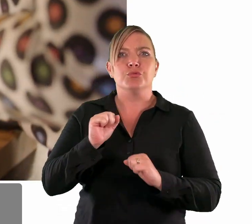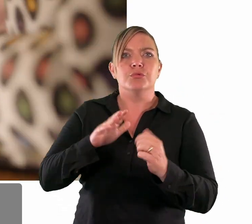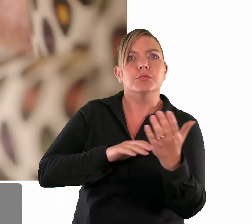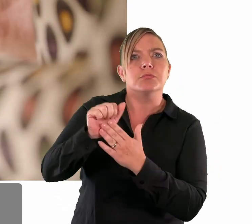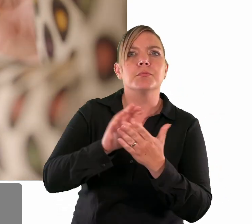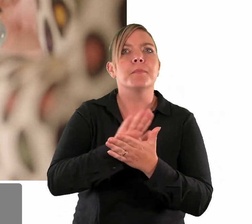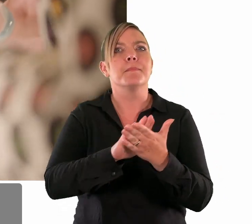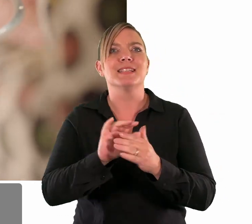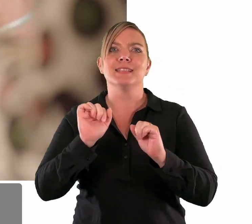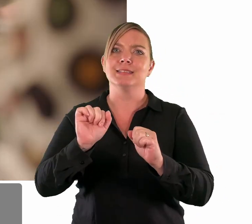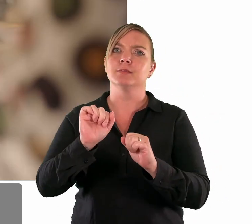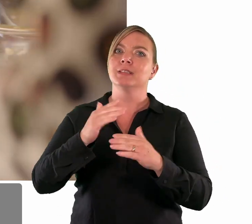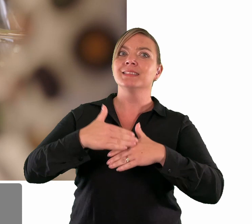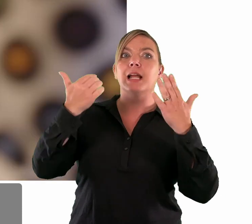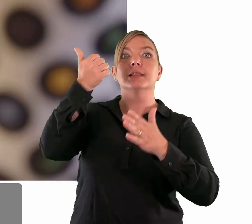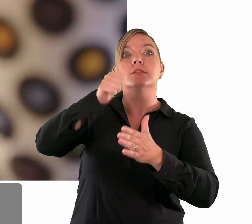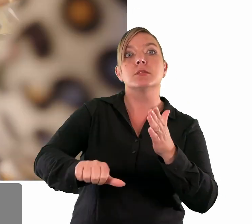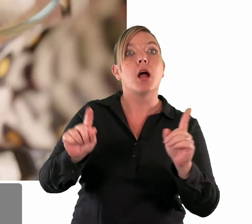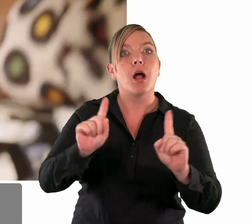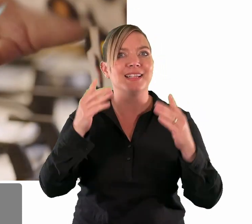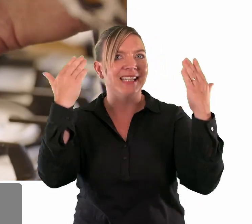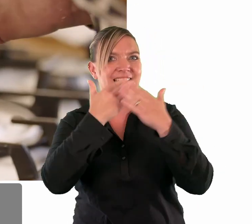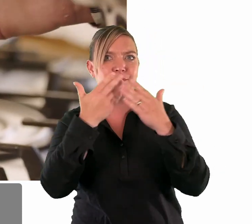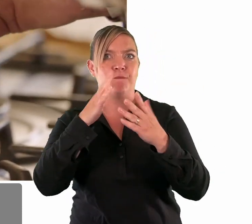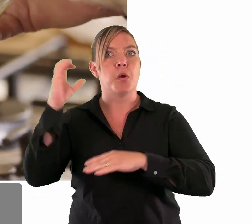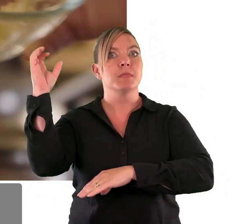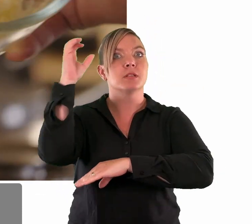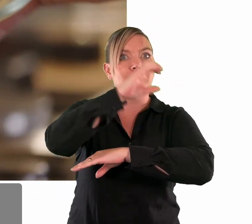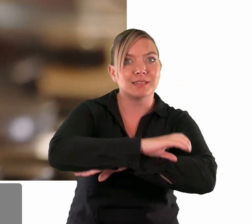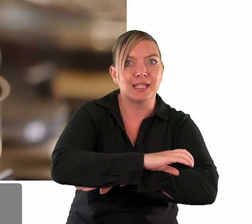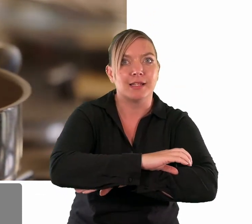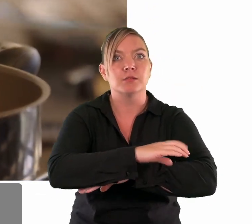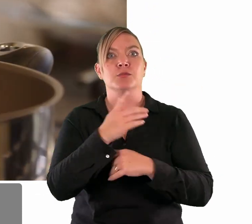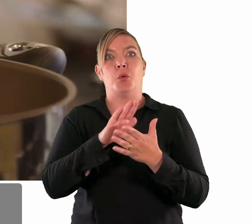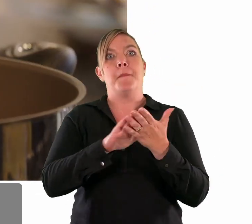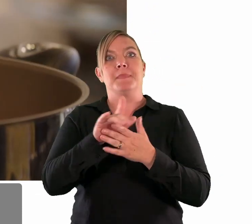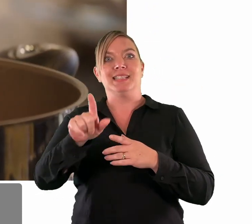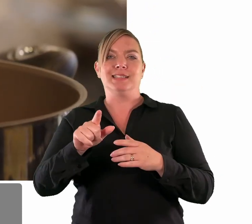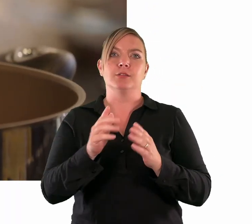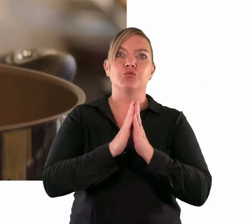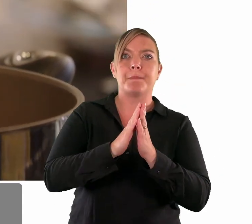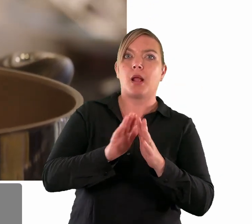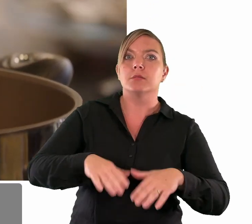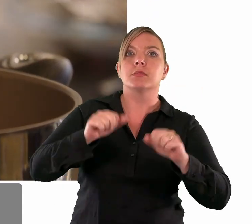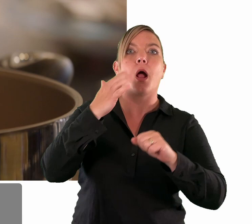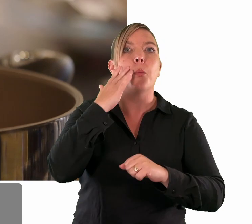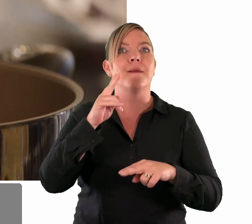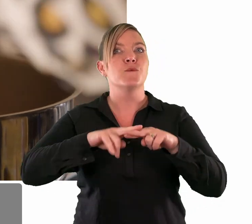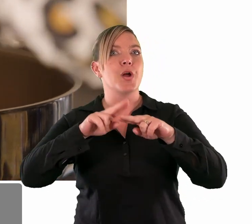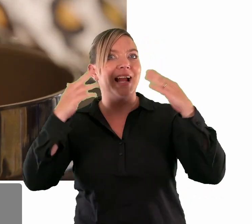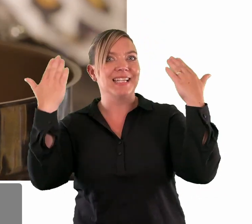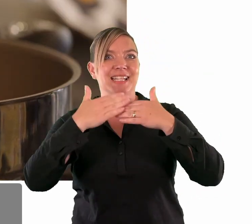after sunset, and finishes on Saturday evening after sunset.